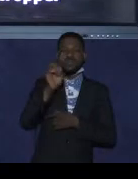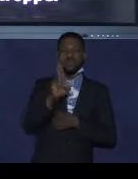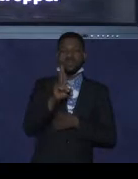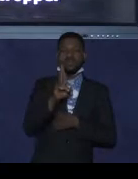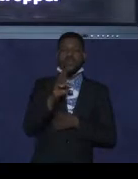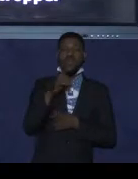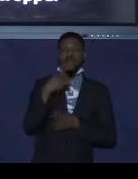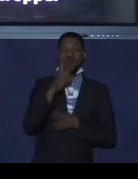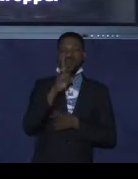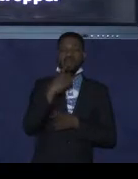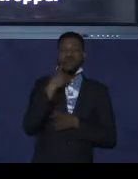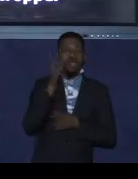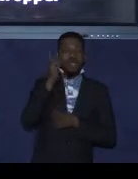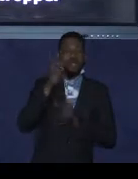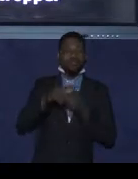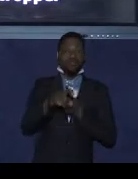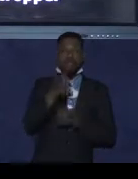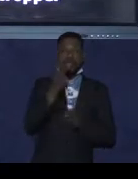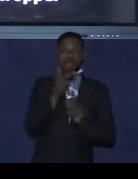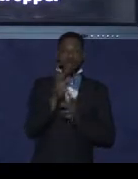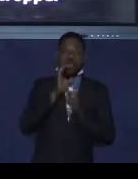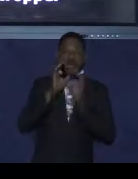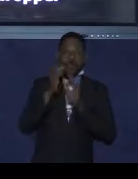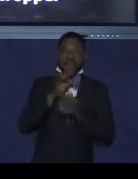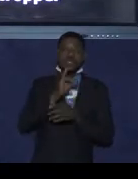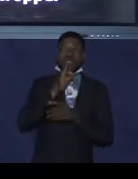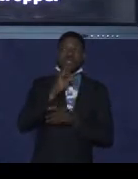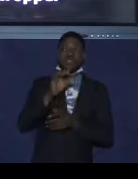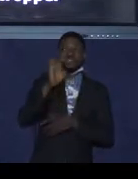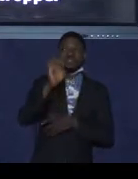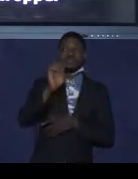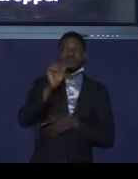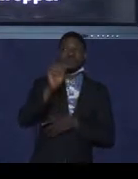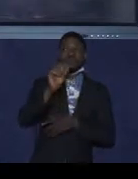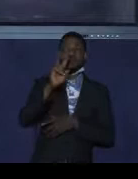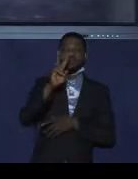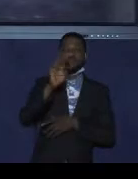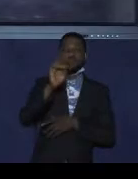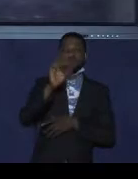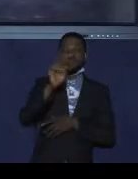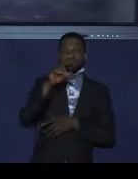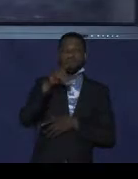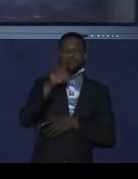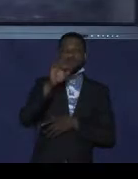one who listens to other people's conversation is an eavesdropper.